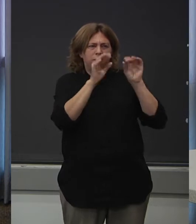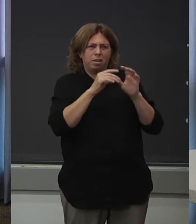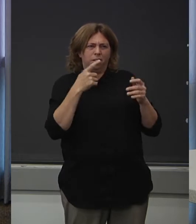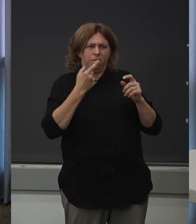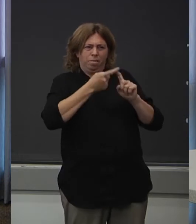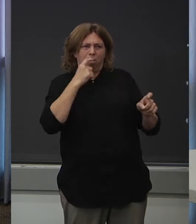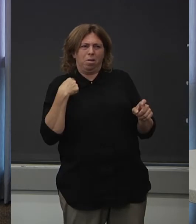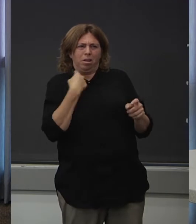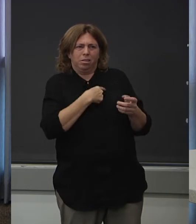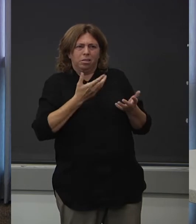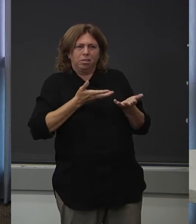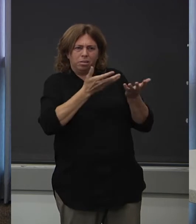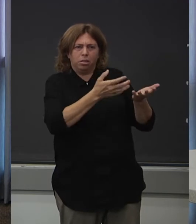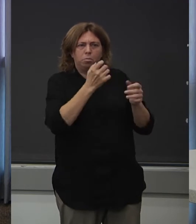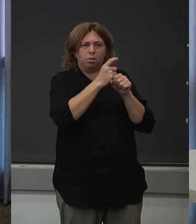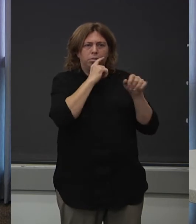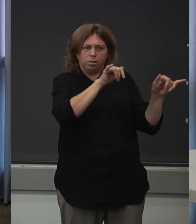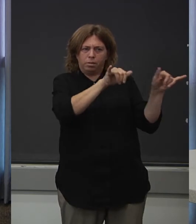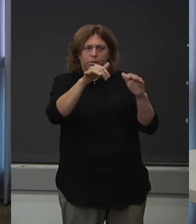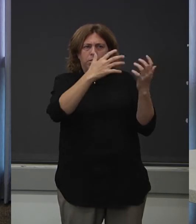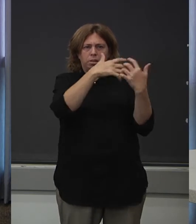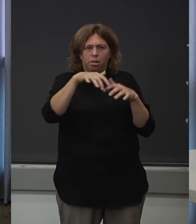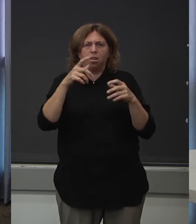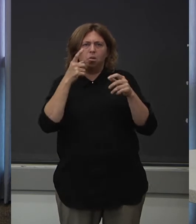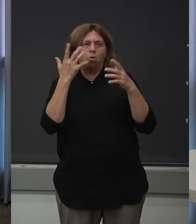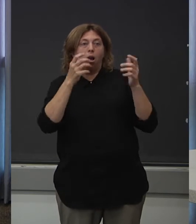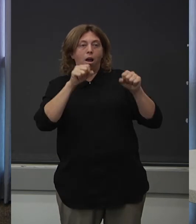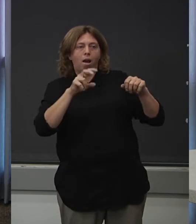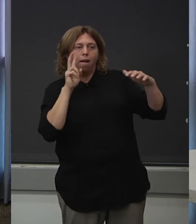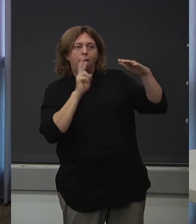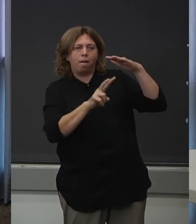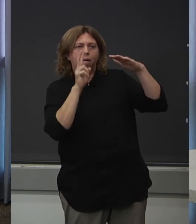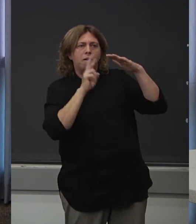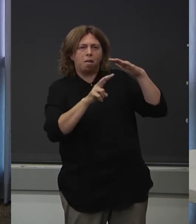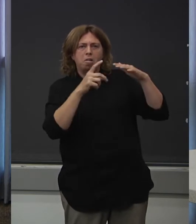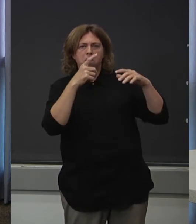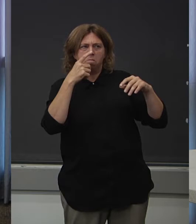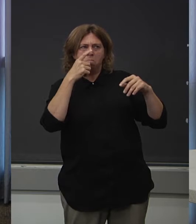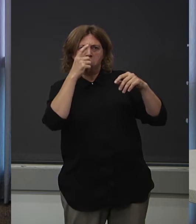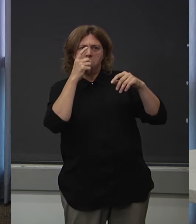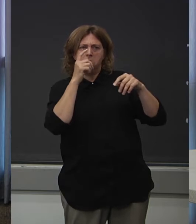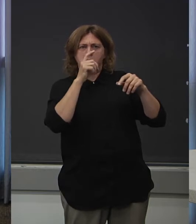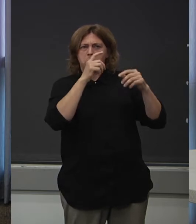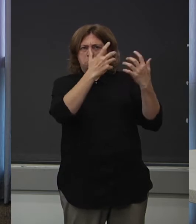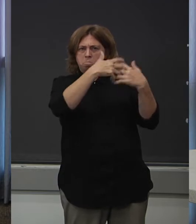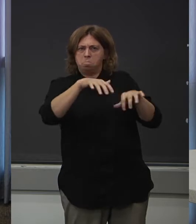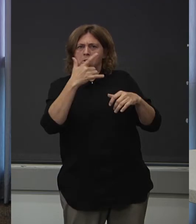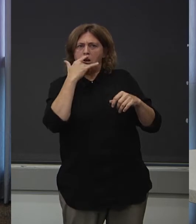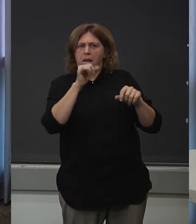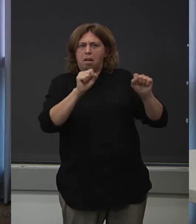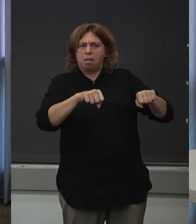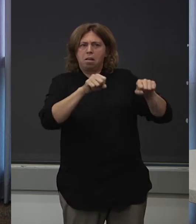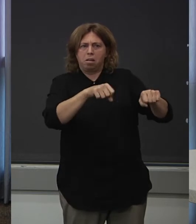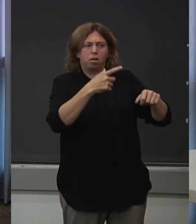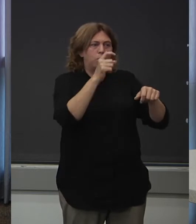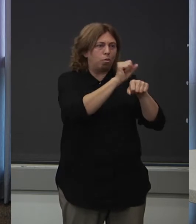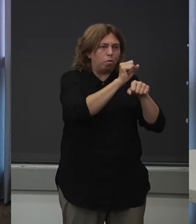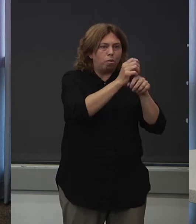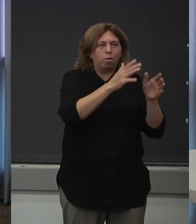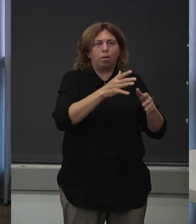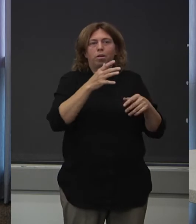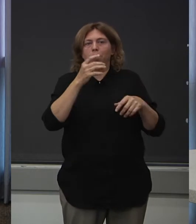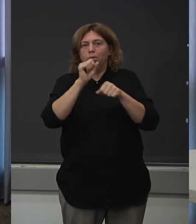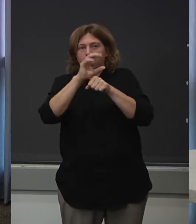both employers and their workers, and we think that that is important. It would also, to some degree, make our own